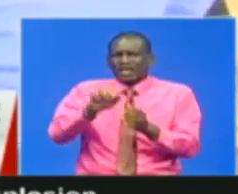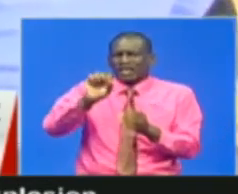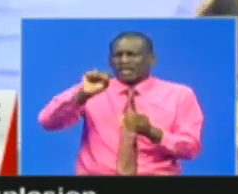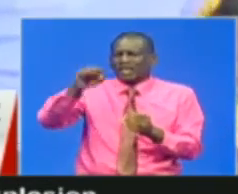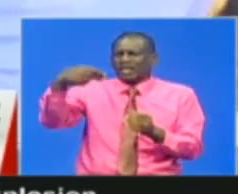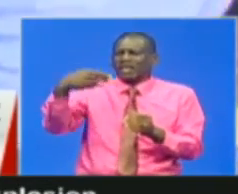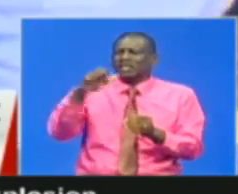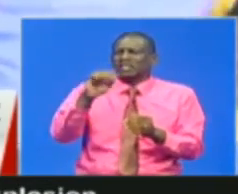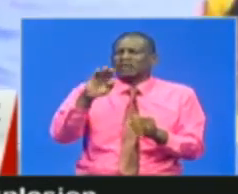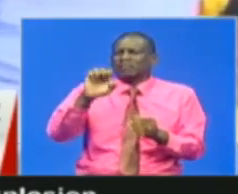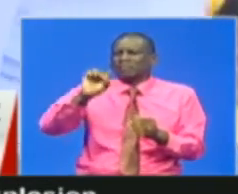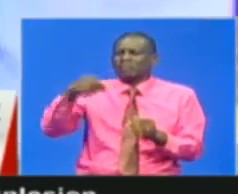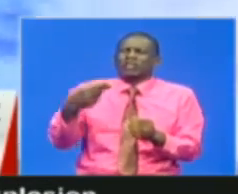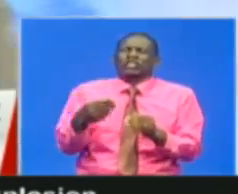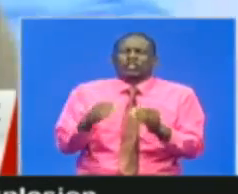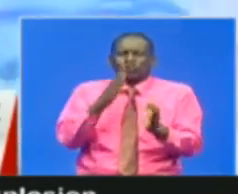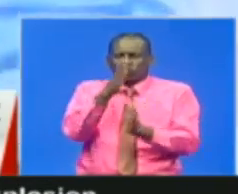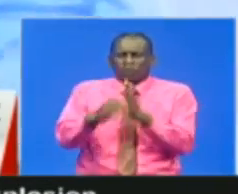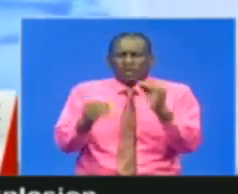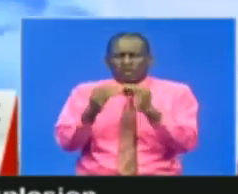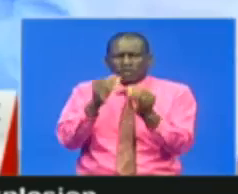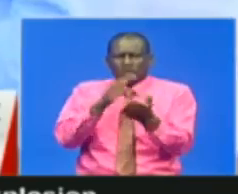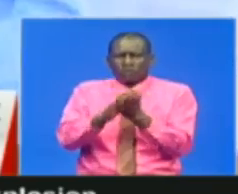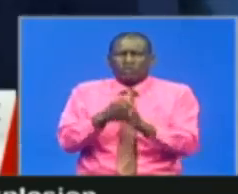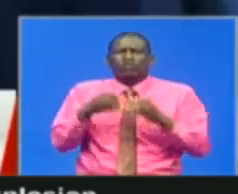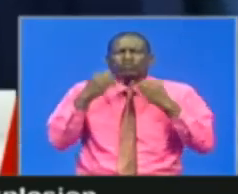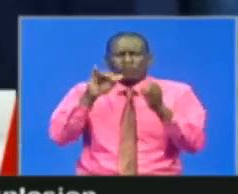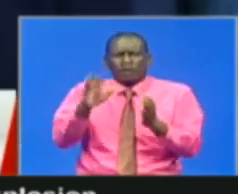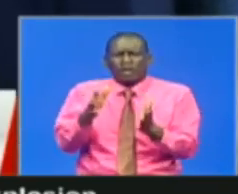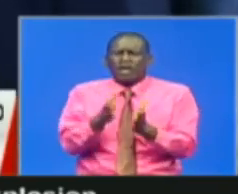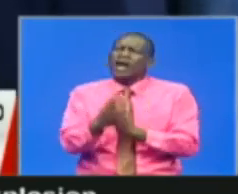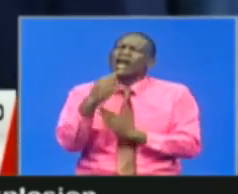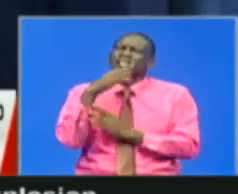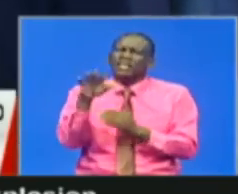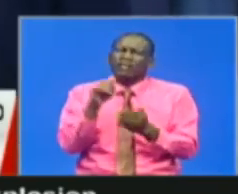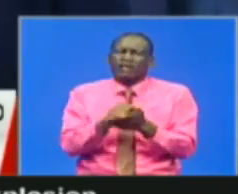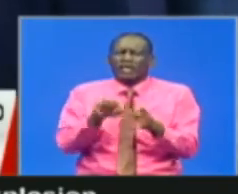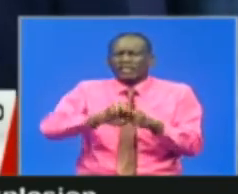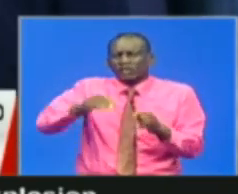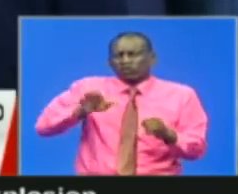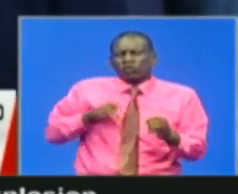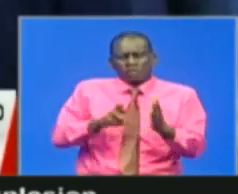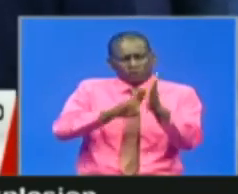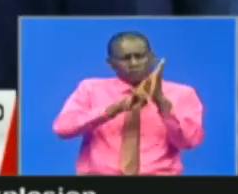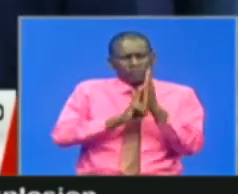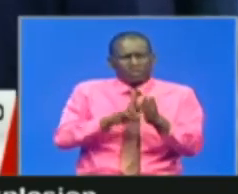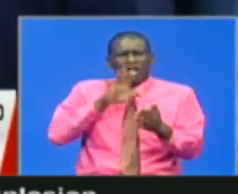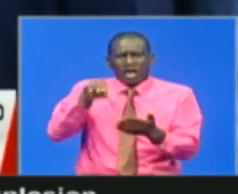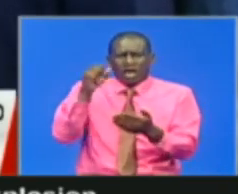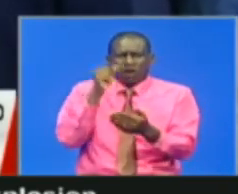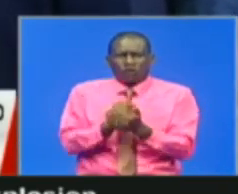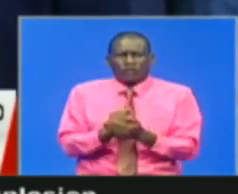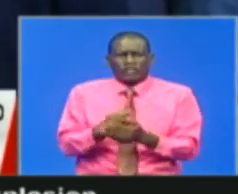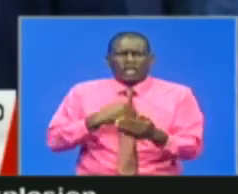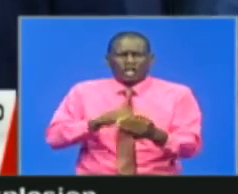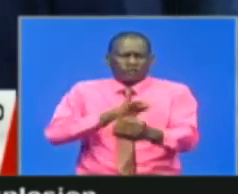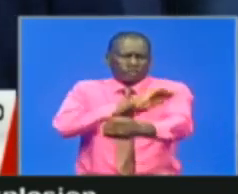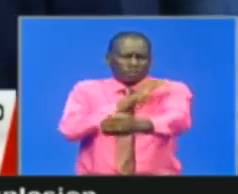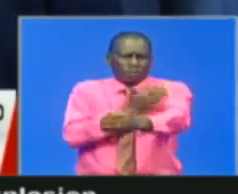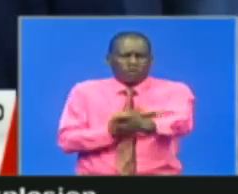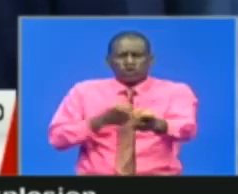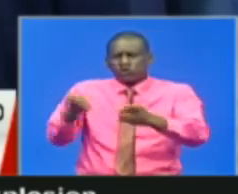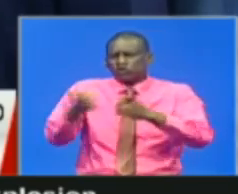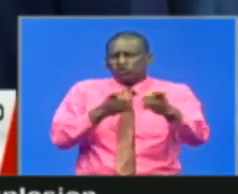the meeting without her knowledge, arguing that as the county's women representative, her office is mandated to manage